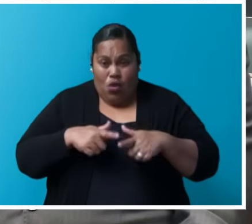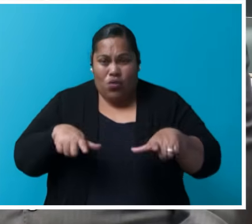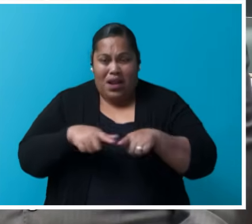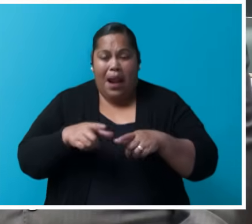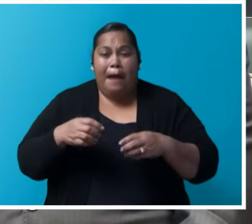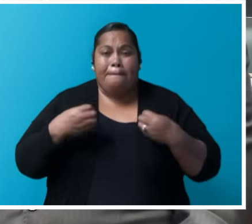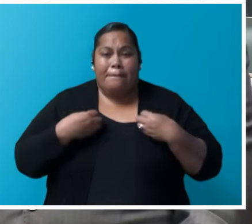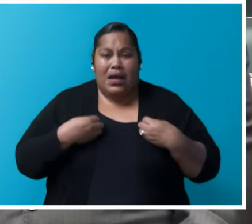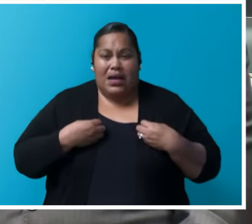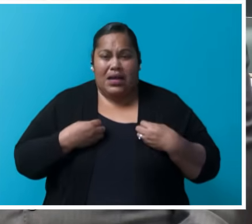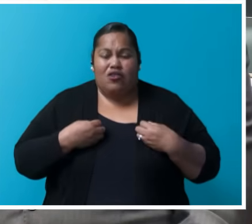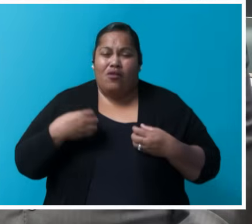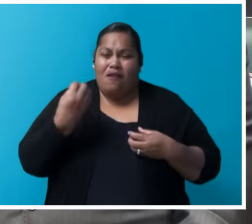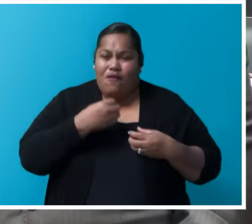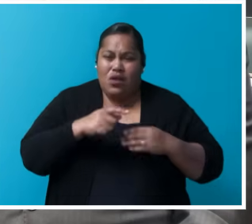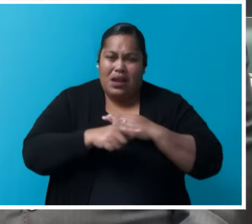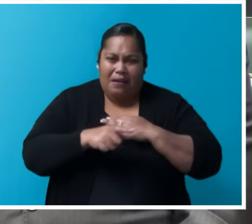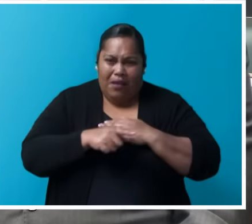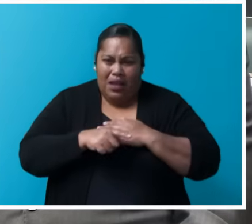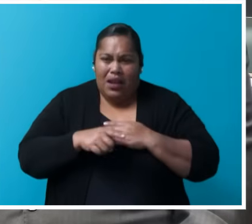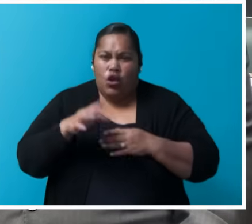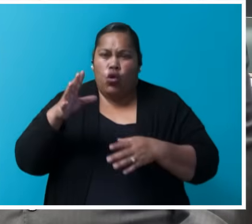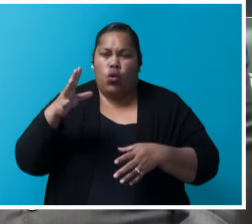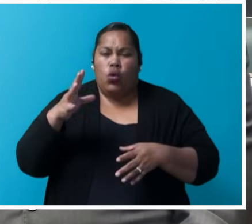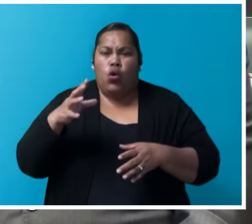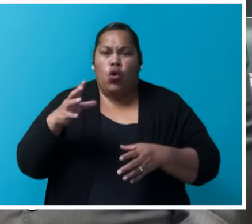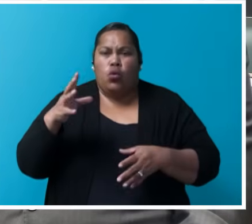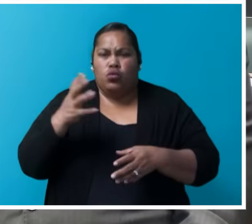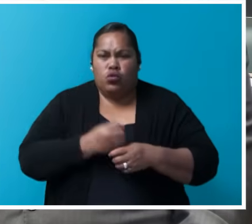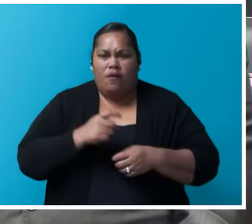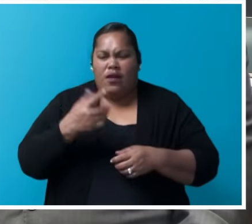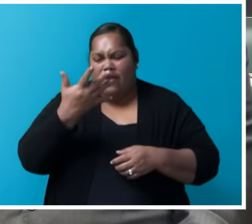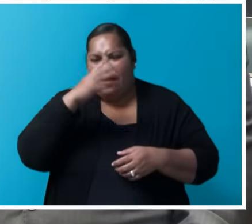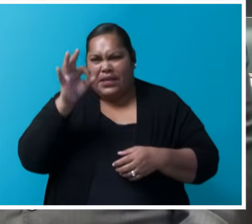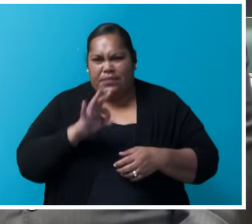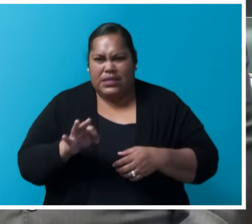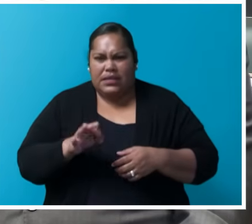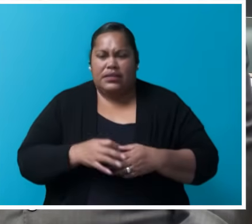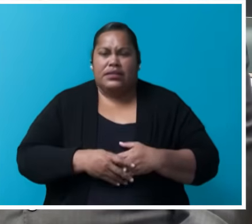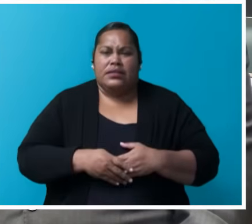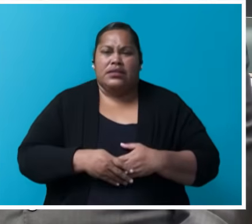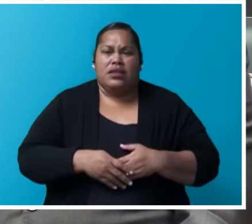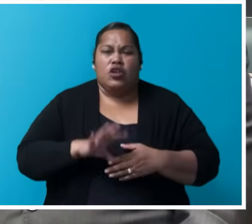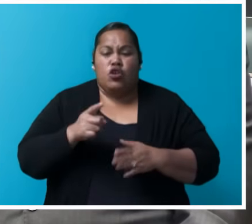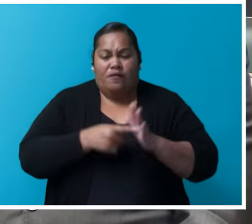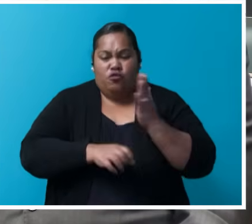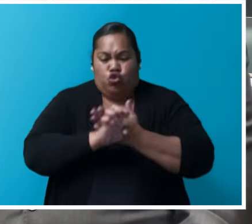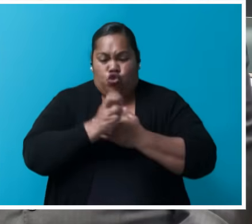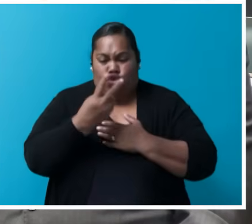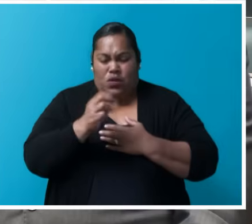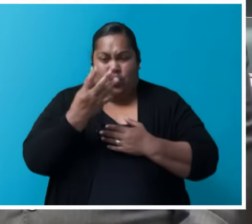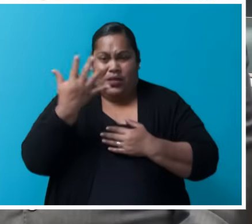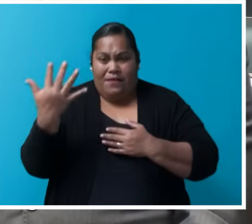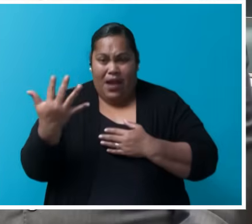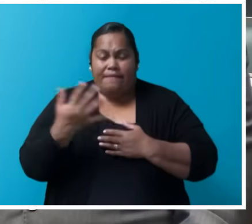levels. Total weighted average borrowing cost is around 5%. So as of June 2025,